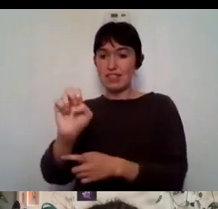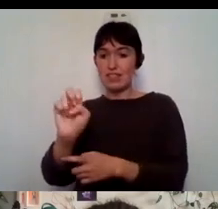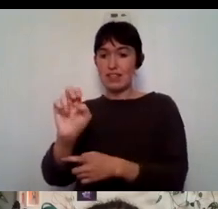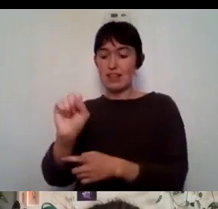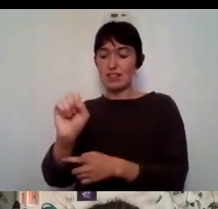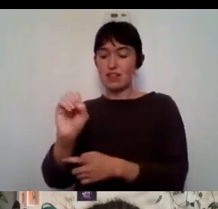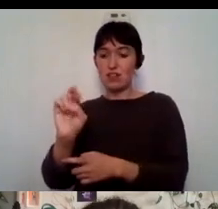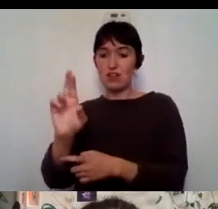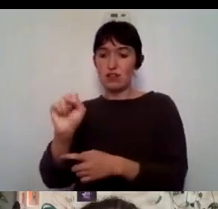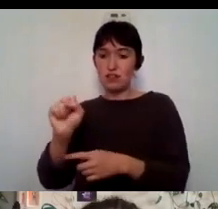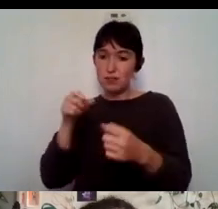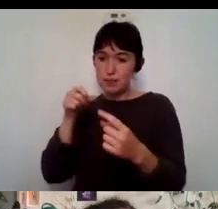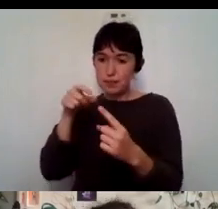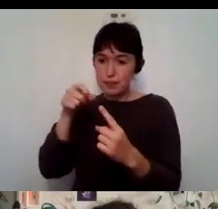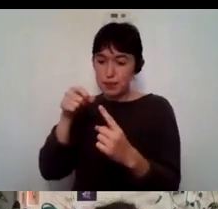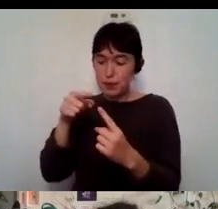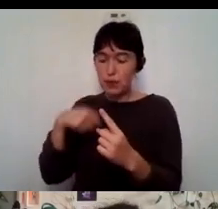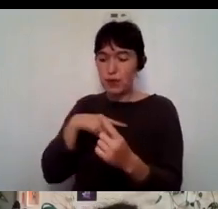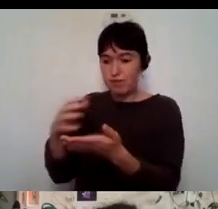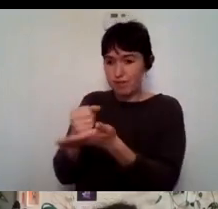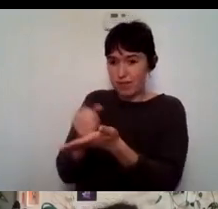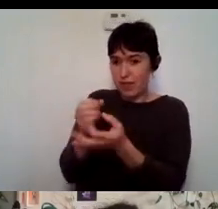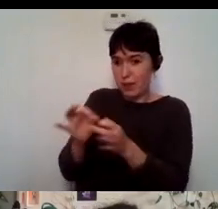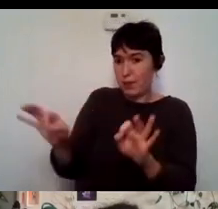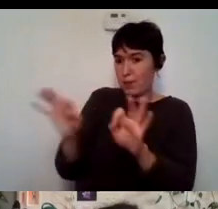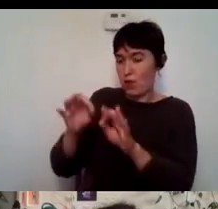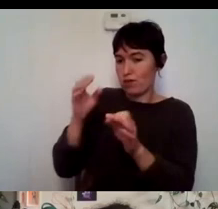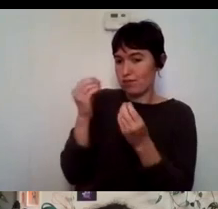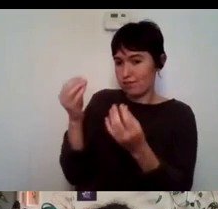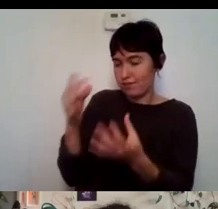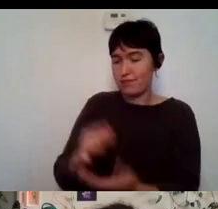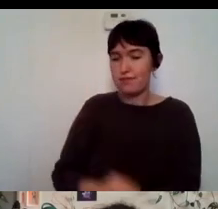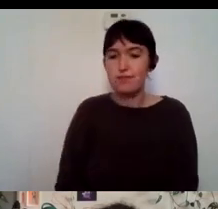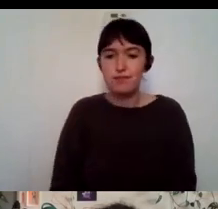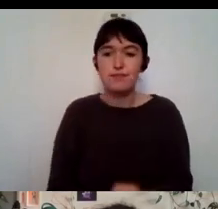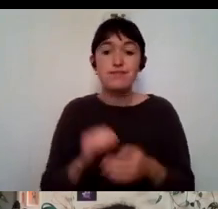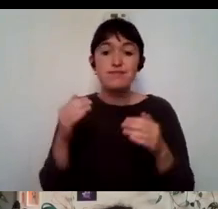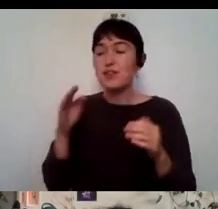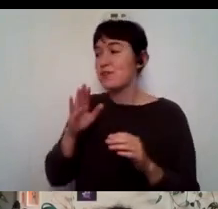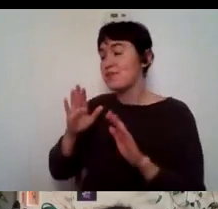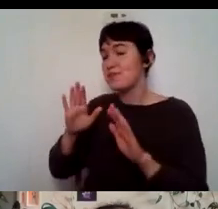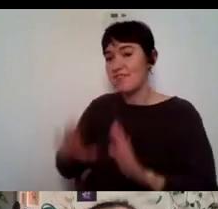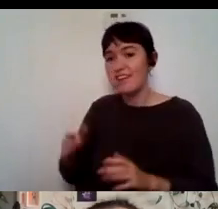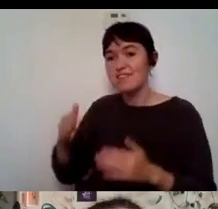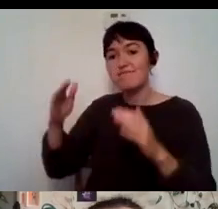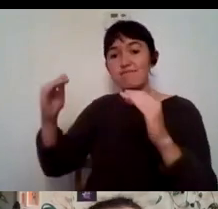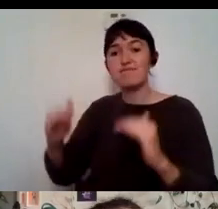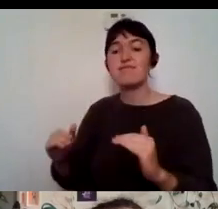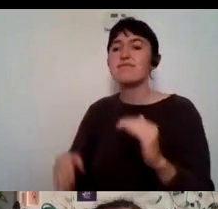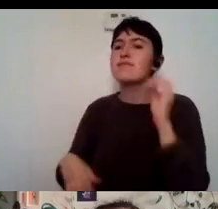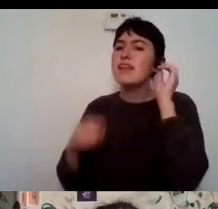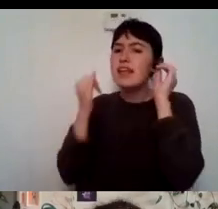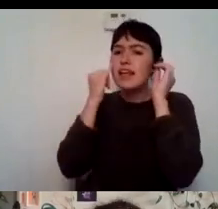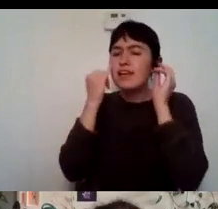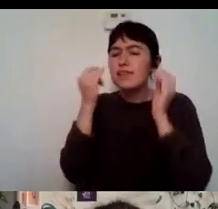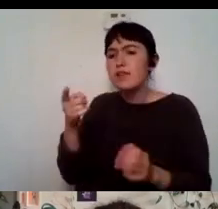not all of it. Sounds good. All right, our next question is from Ms. McNew's third grade class. If you lose a game,